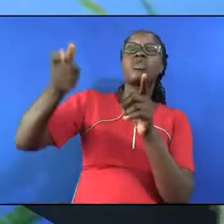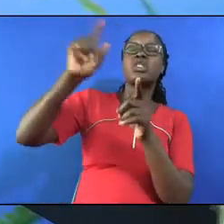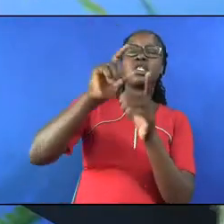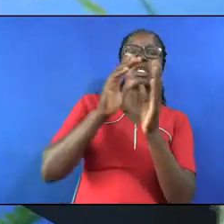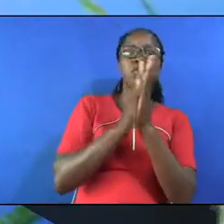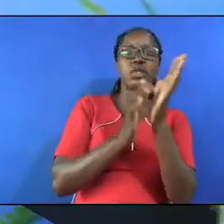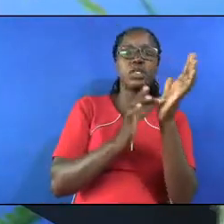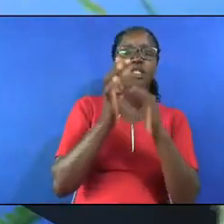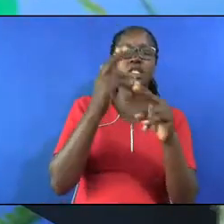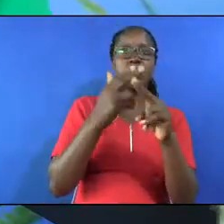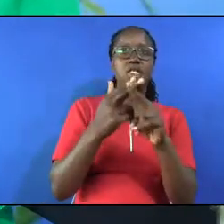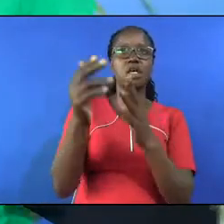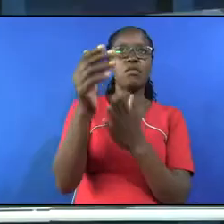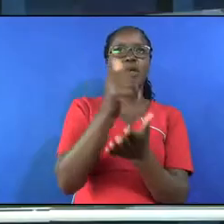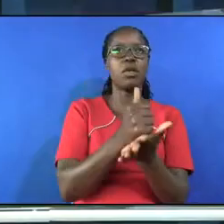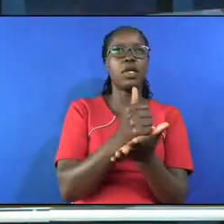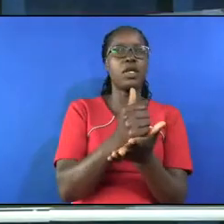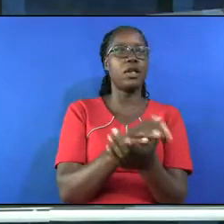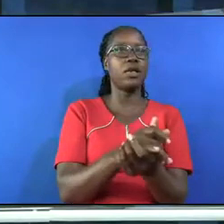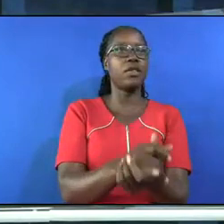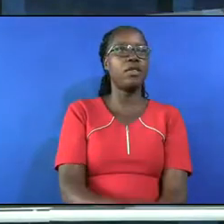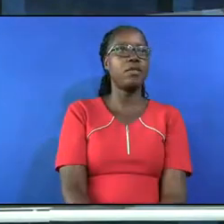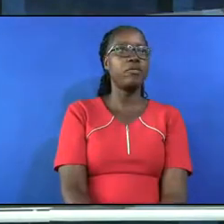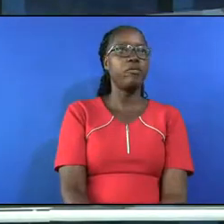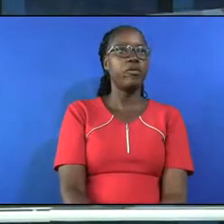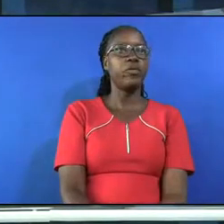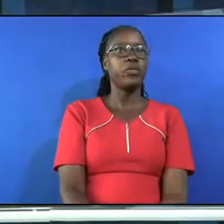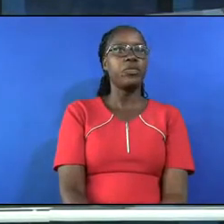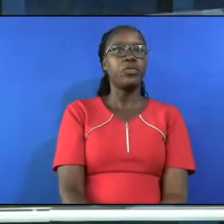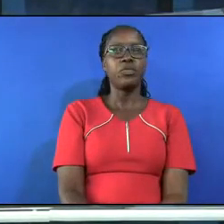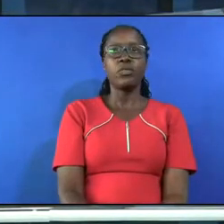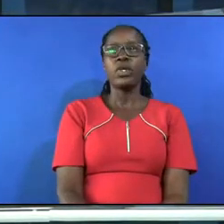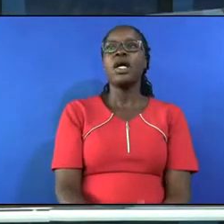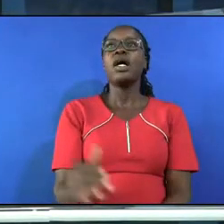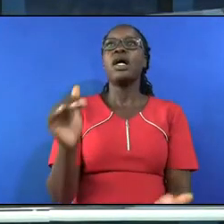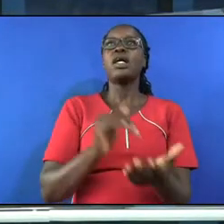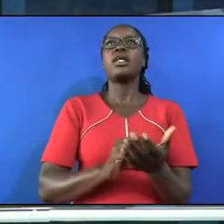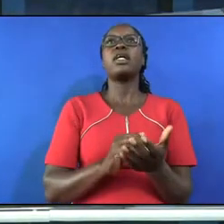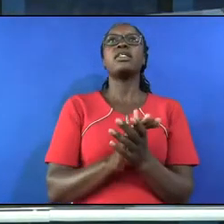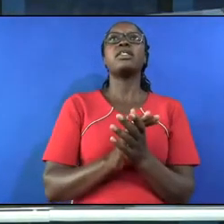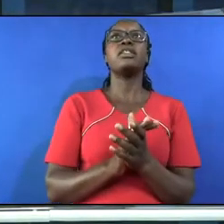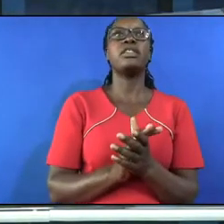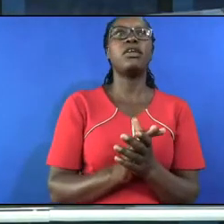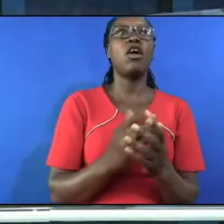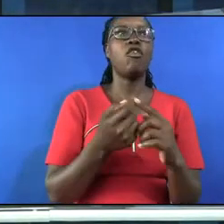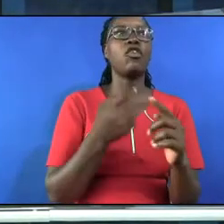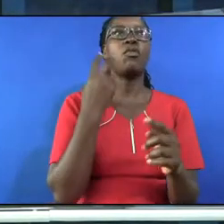in Jesus' name. Amen. Once more, what is our sermon title?